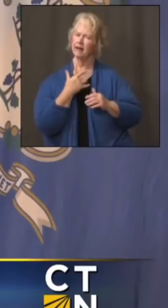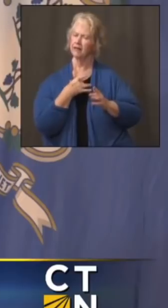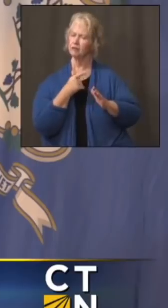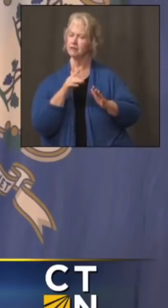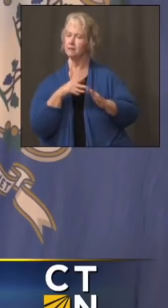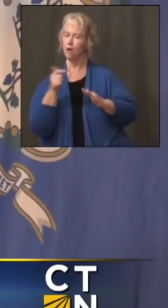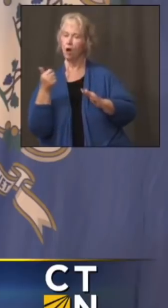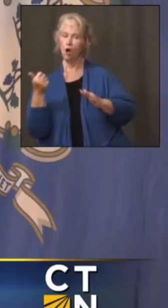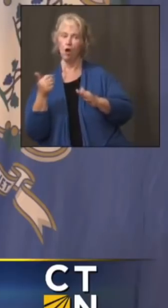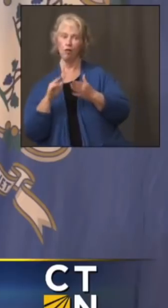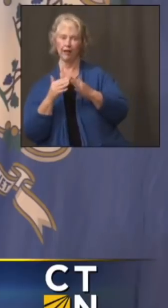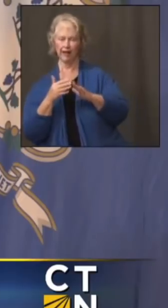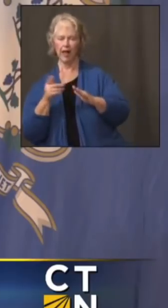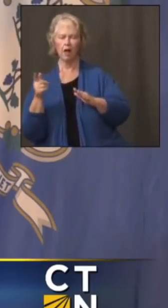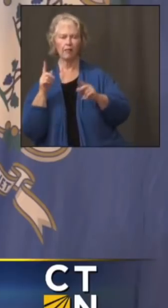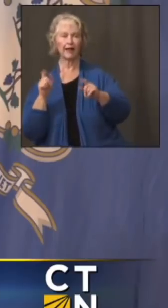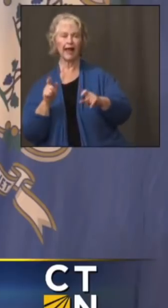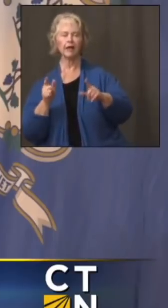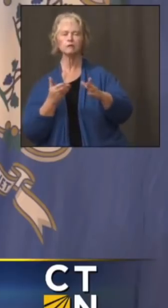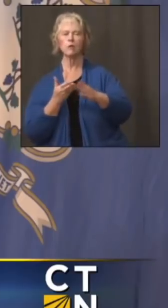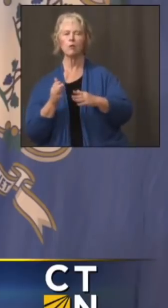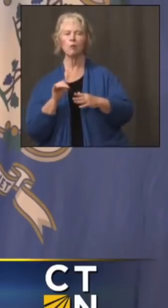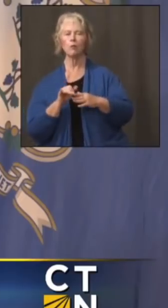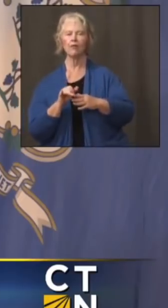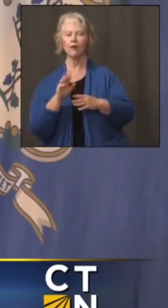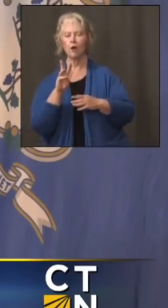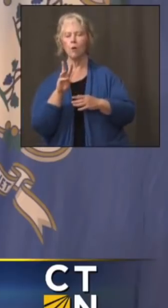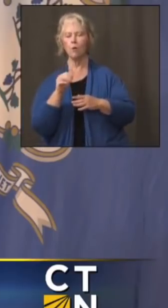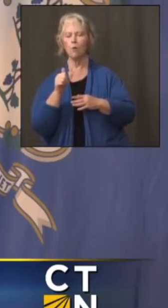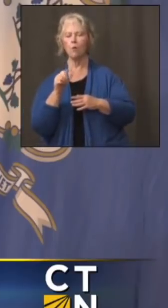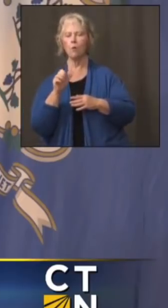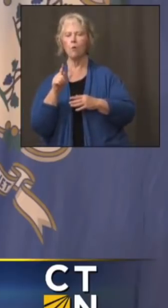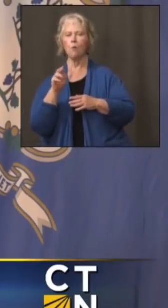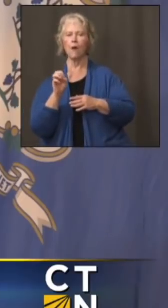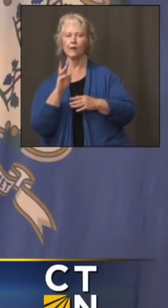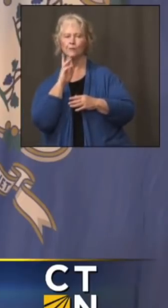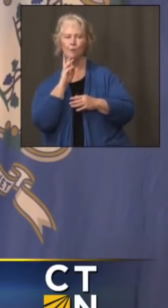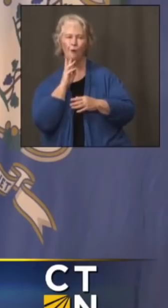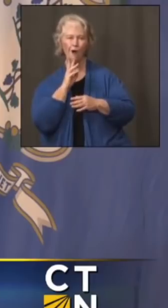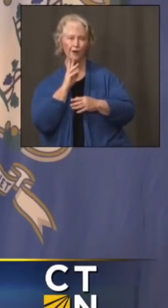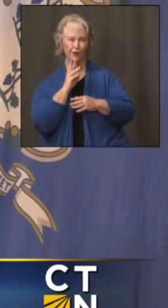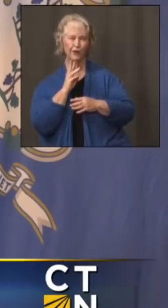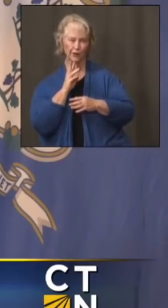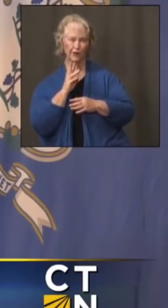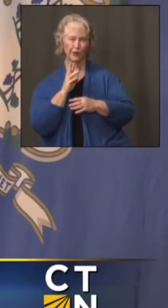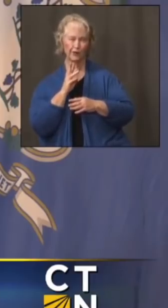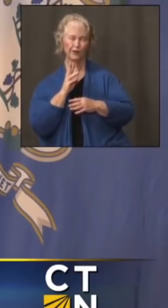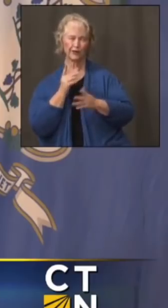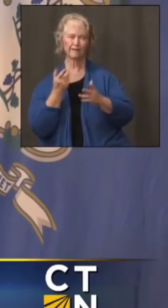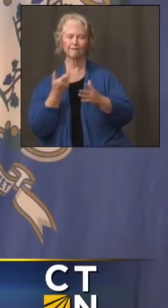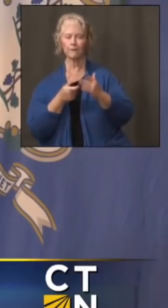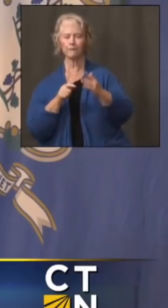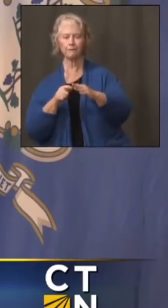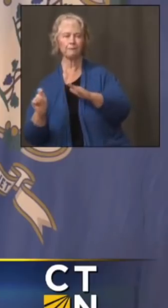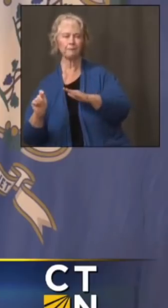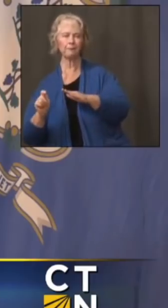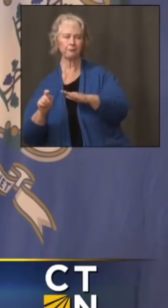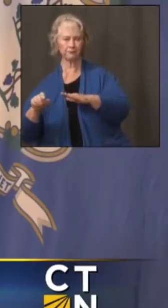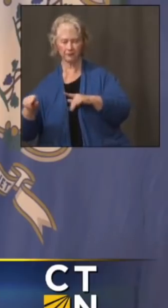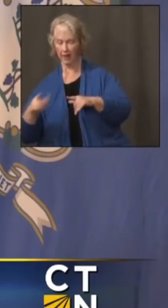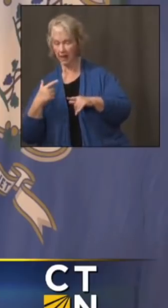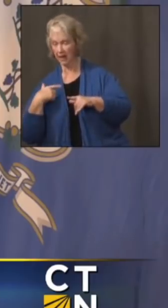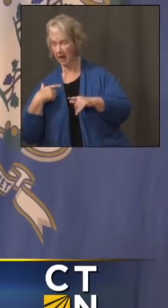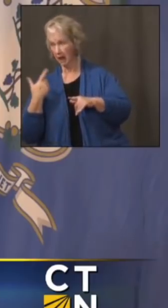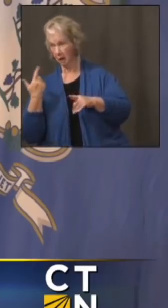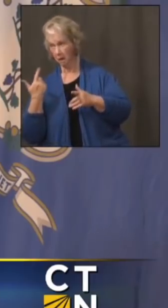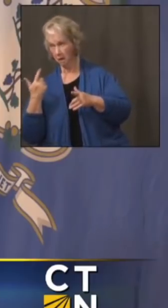wastewater treatment testing as well, which I think is very interesting. I don't know whether we're beginning to do that at the